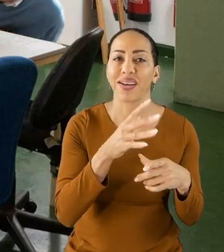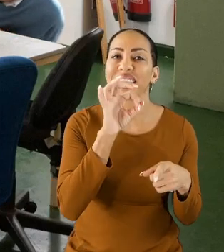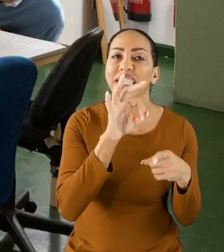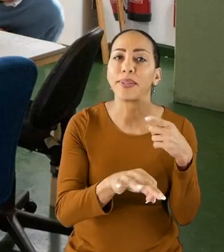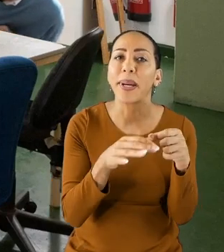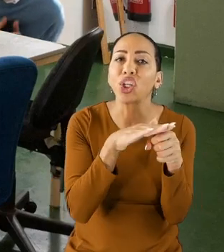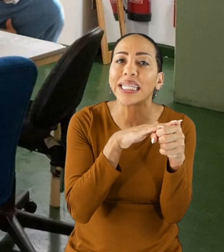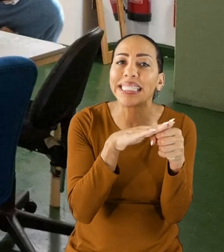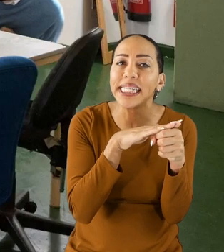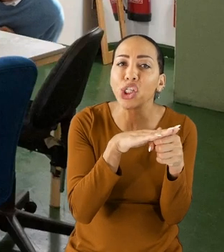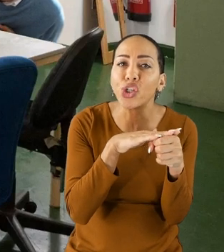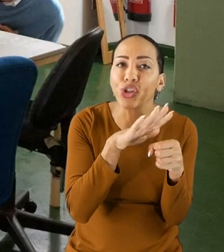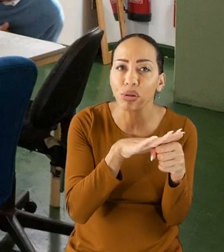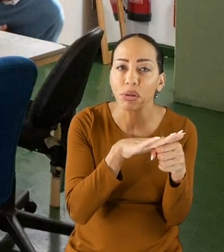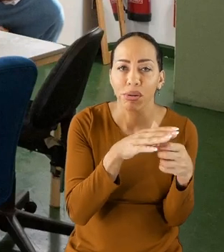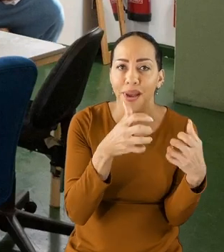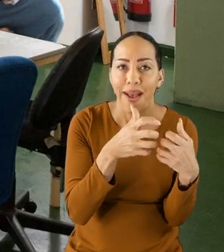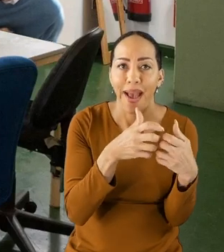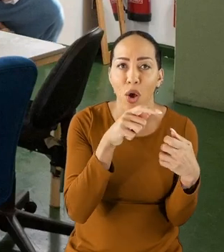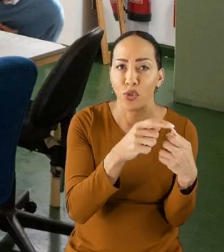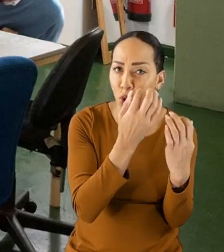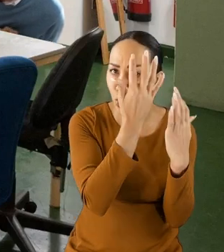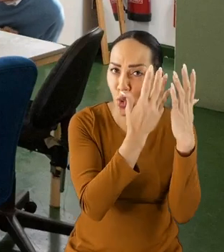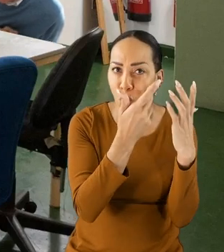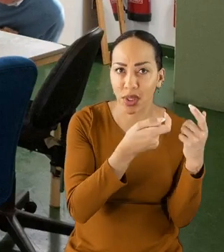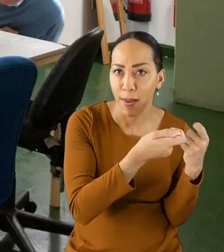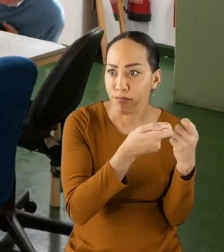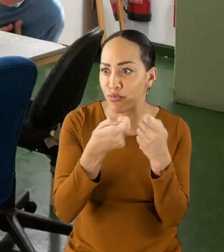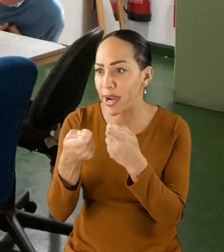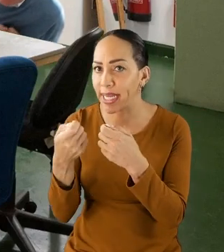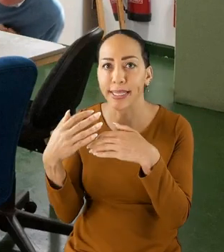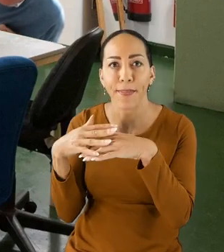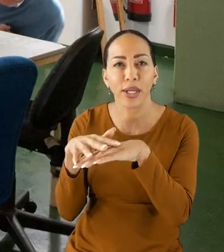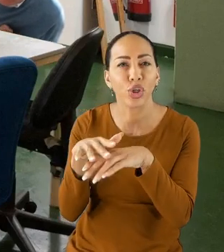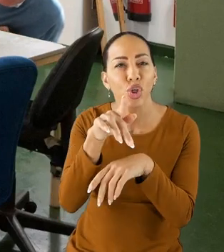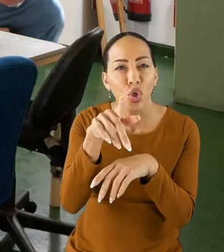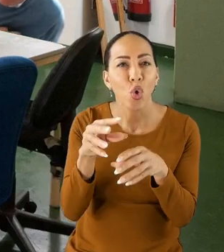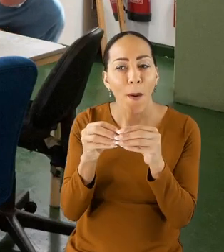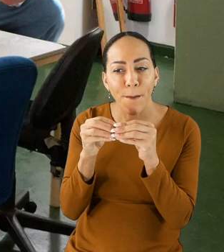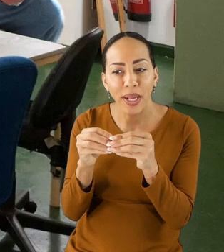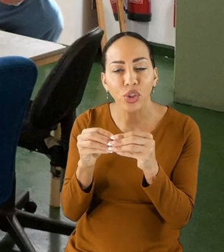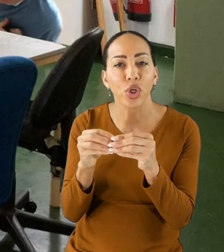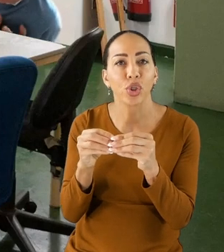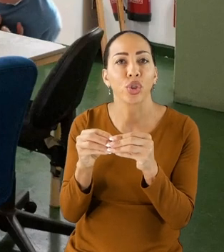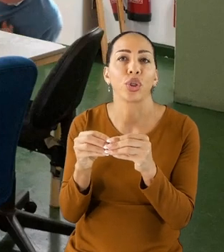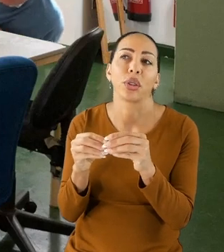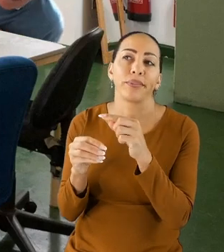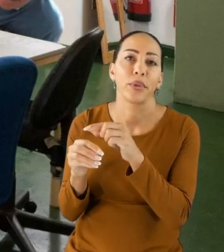of this sort of niche area to getting some of this thinking into the more mainstream?